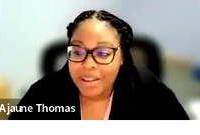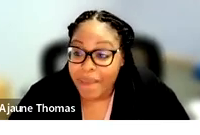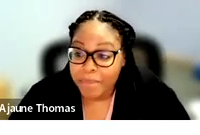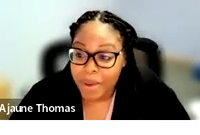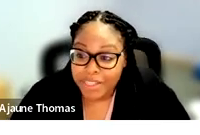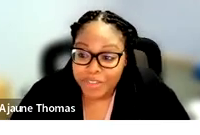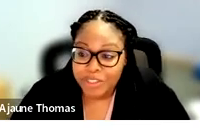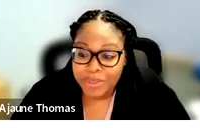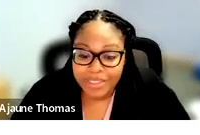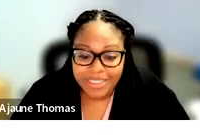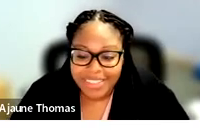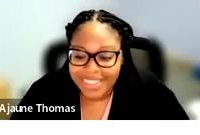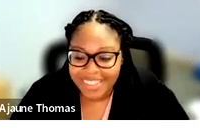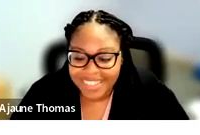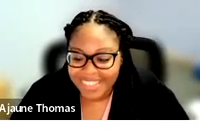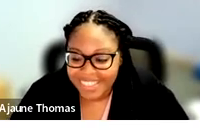my Apple Watch for sure.